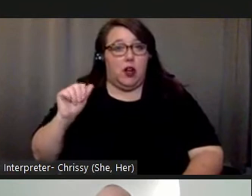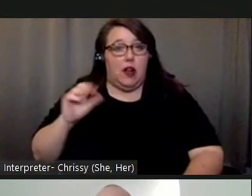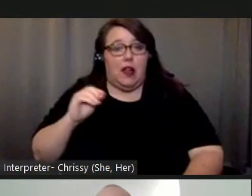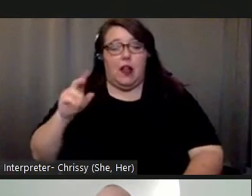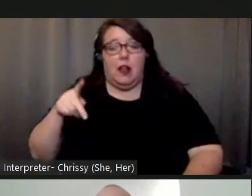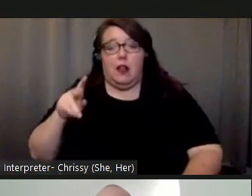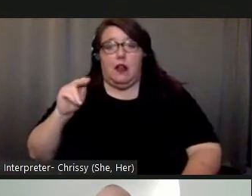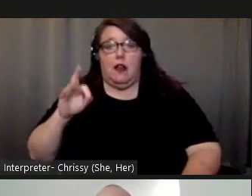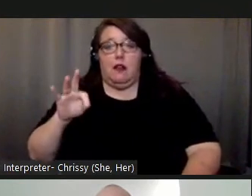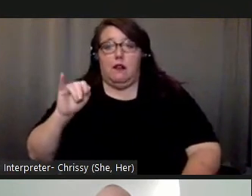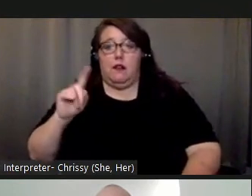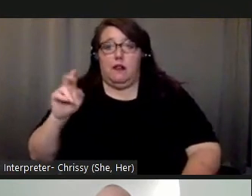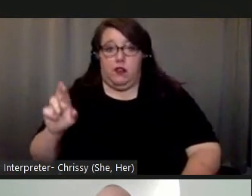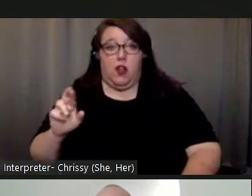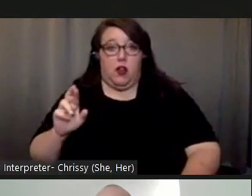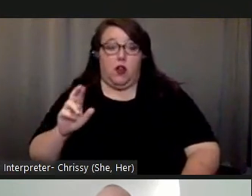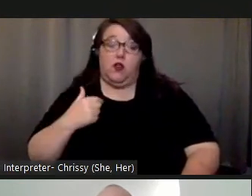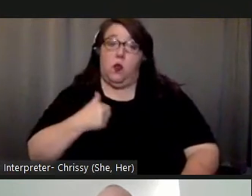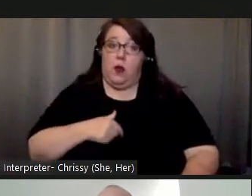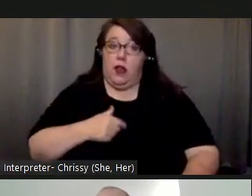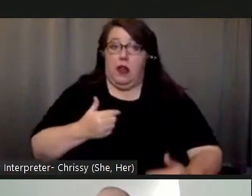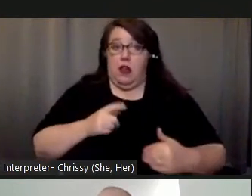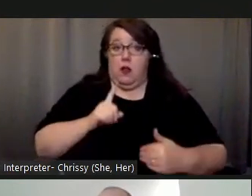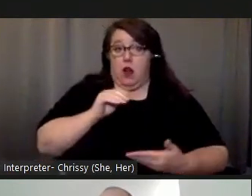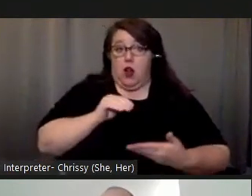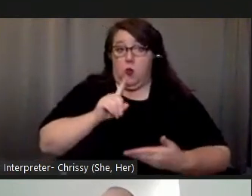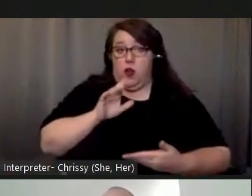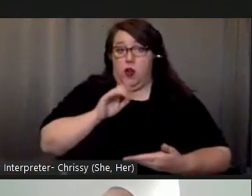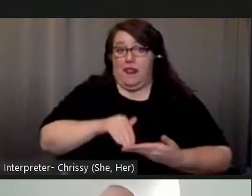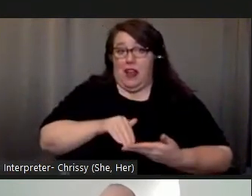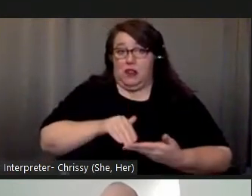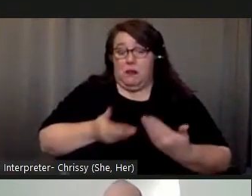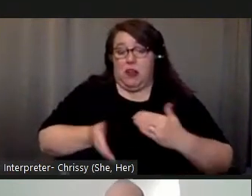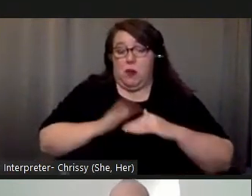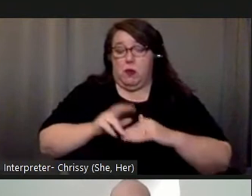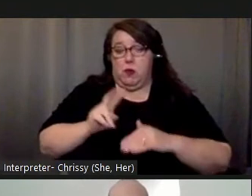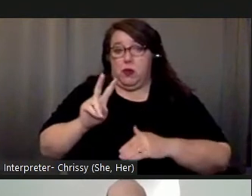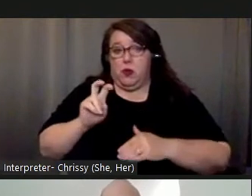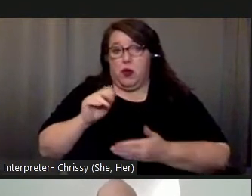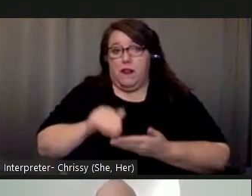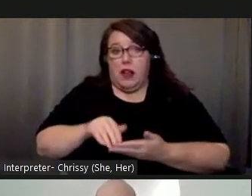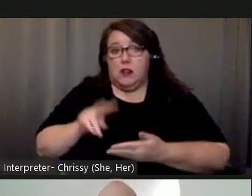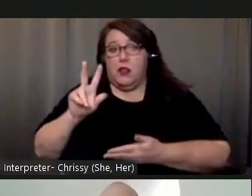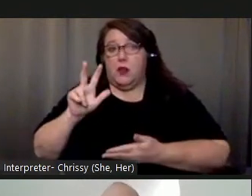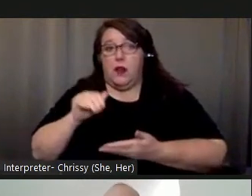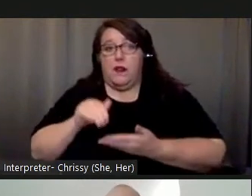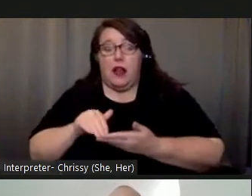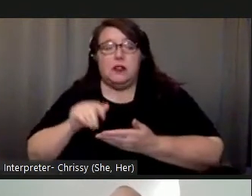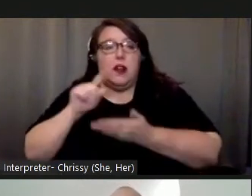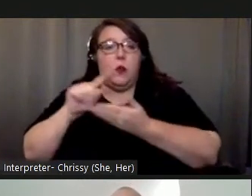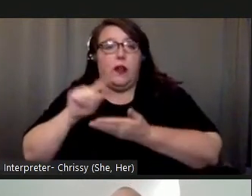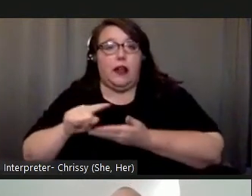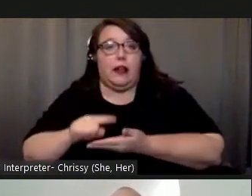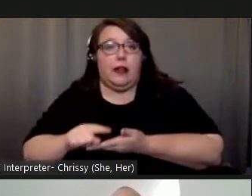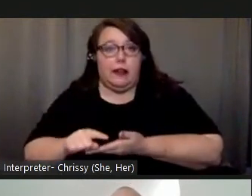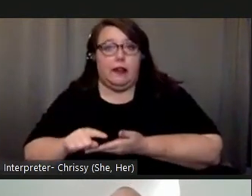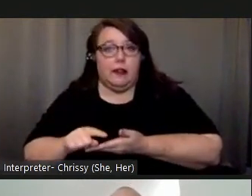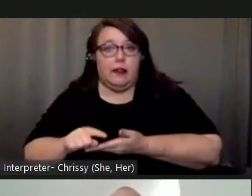you can see why we may go from 100,000 to 200 or 300,000 doses a week, requiring the